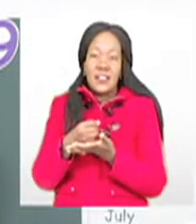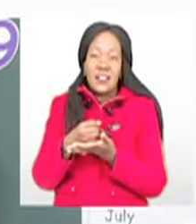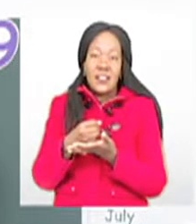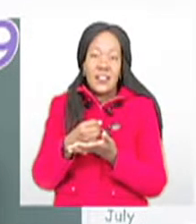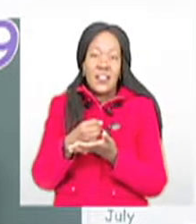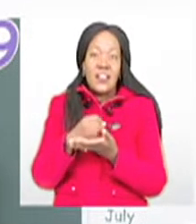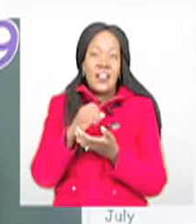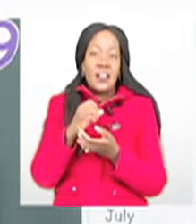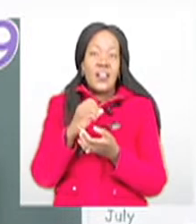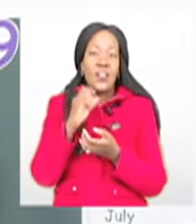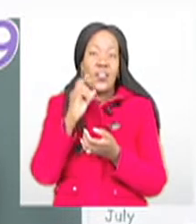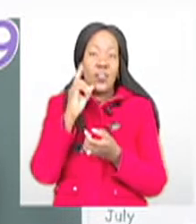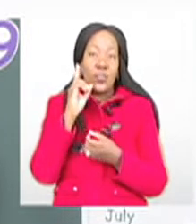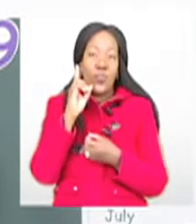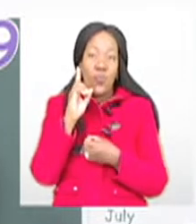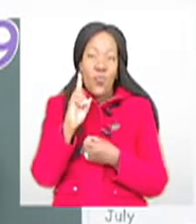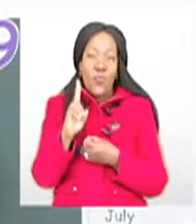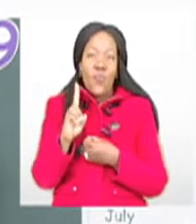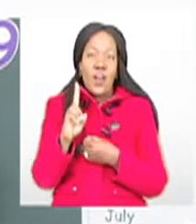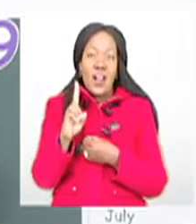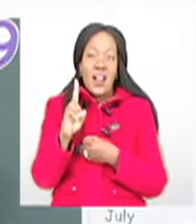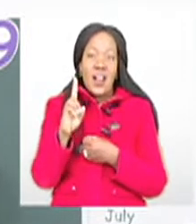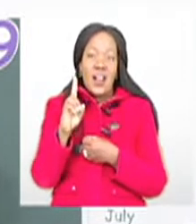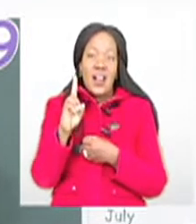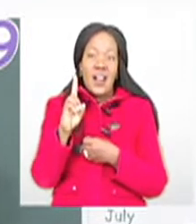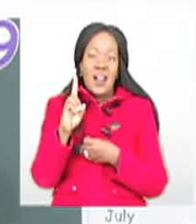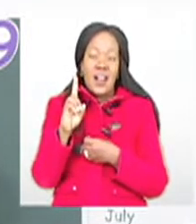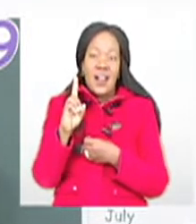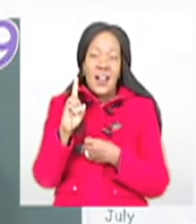Let's count. 1,